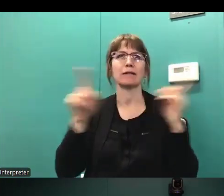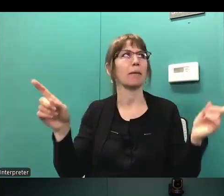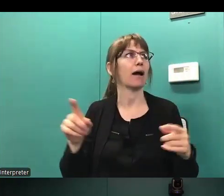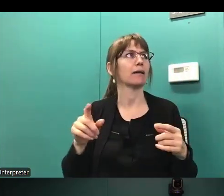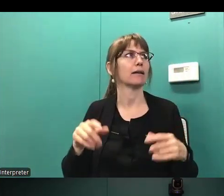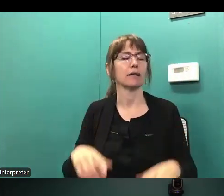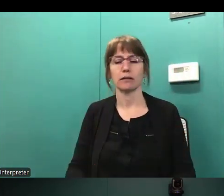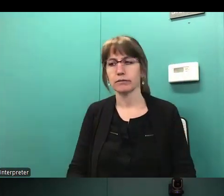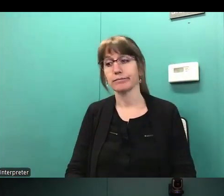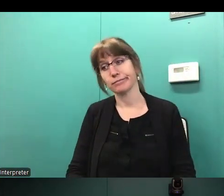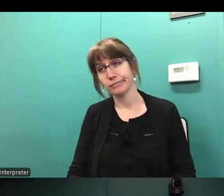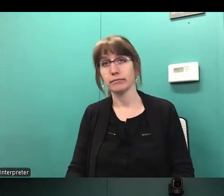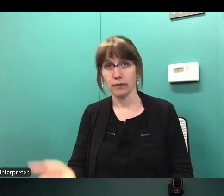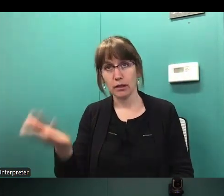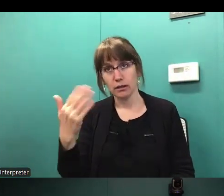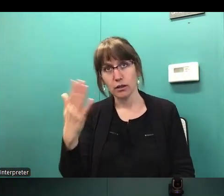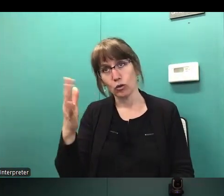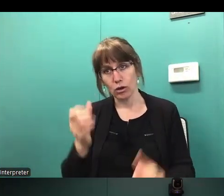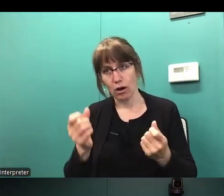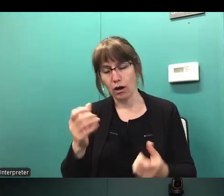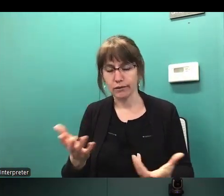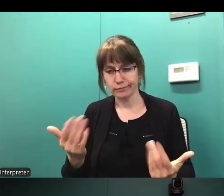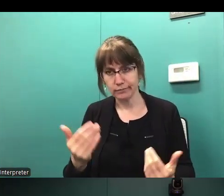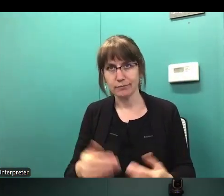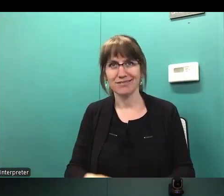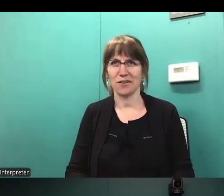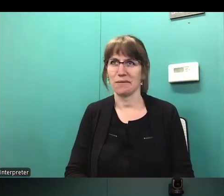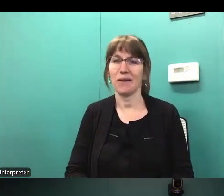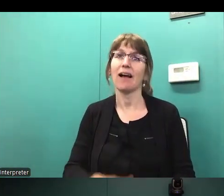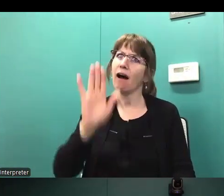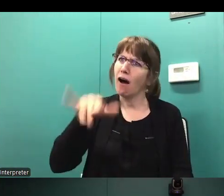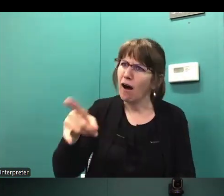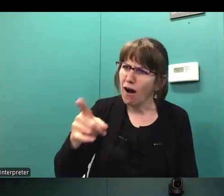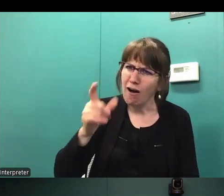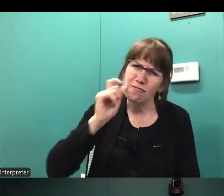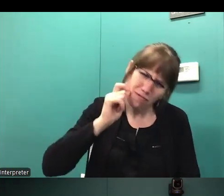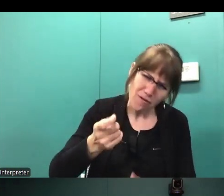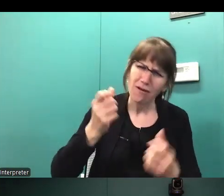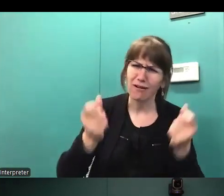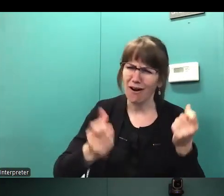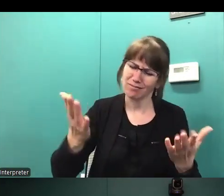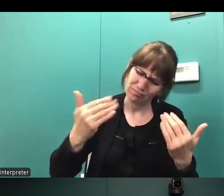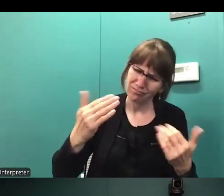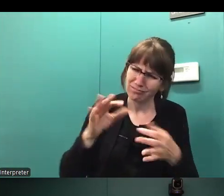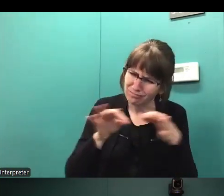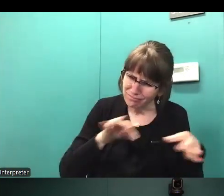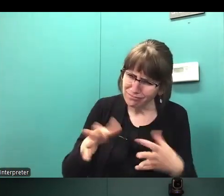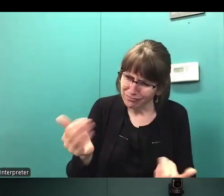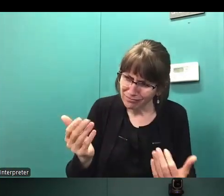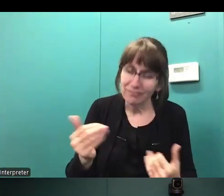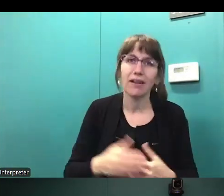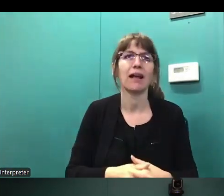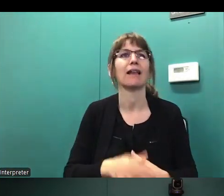standing there like, hey, tell me about your car versus, oh my gosh, look at that car, tell me about it. It's going to get the child more excited